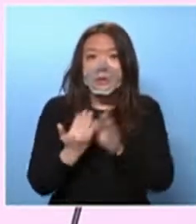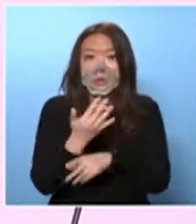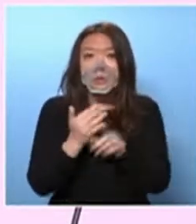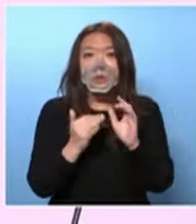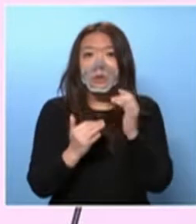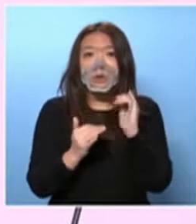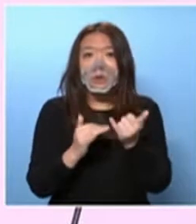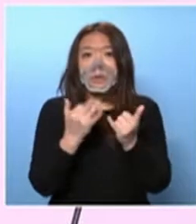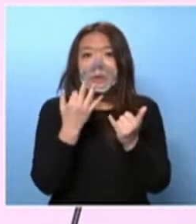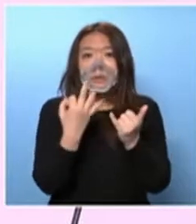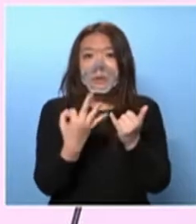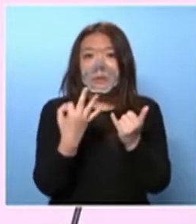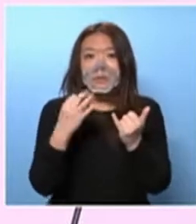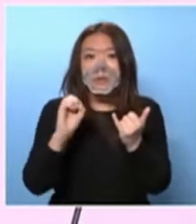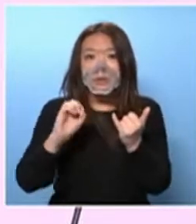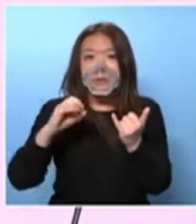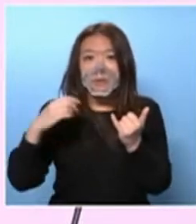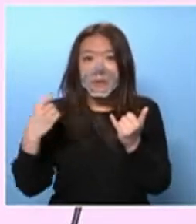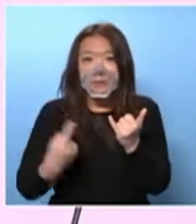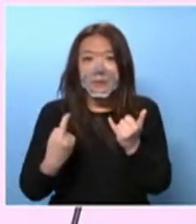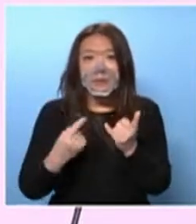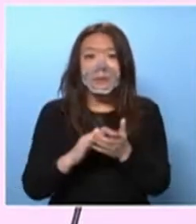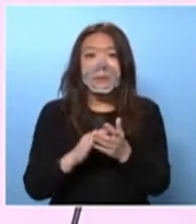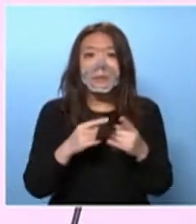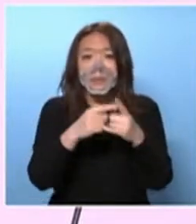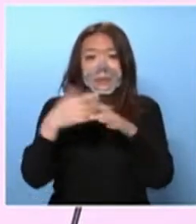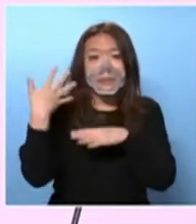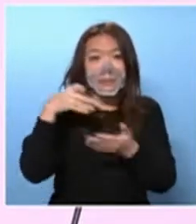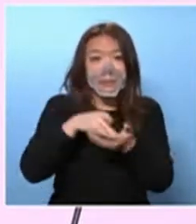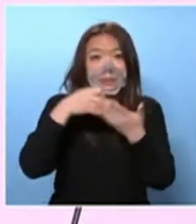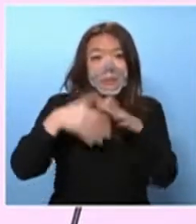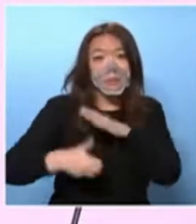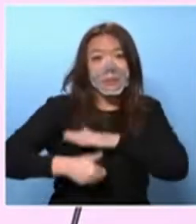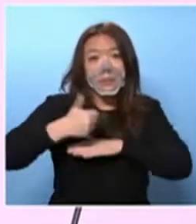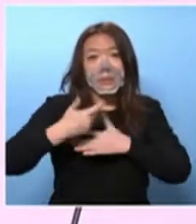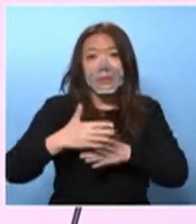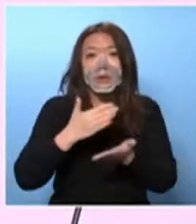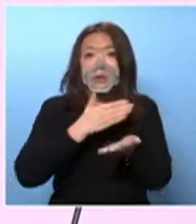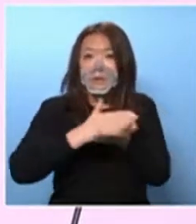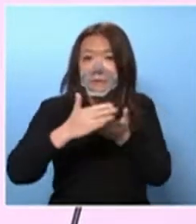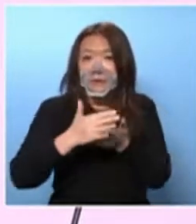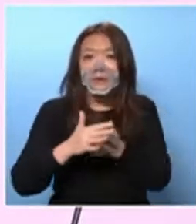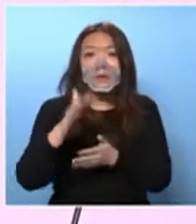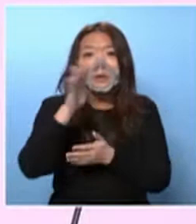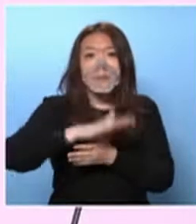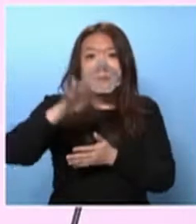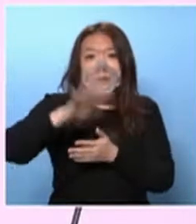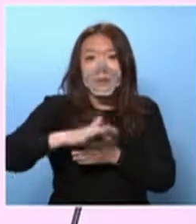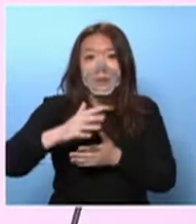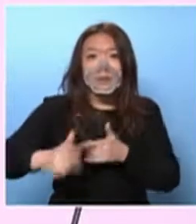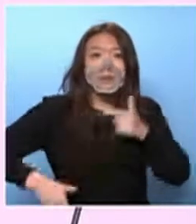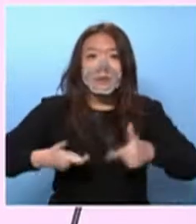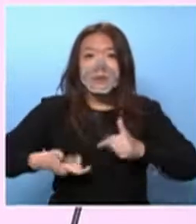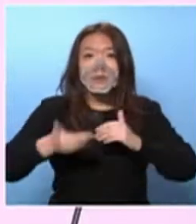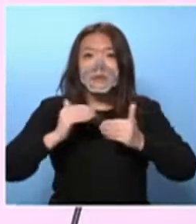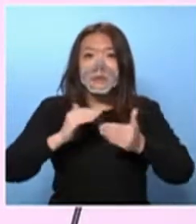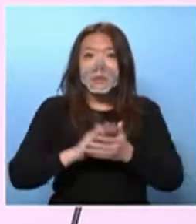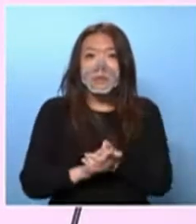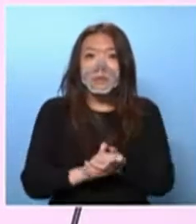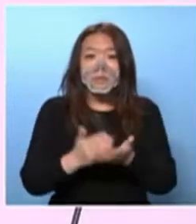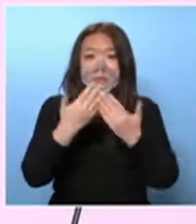over 6.3 million successful registrants first by making use of the registration data collected through last